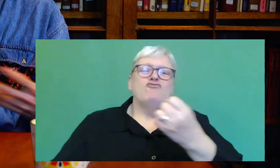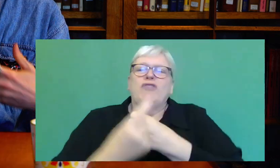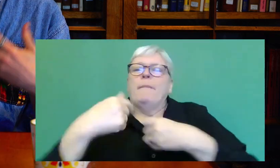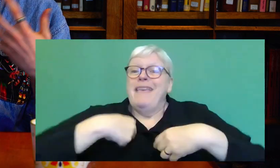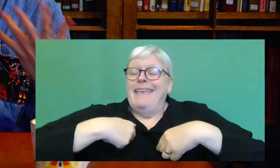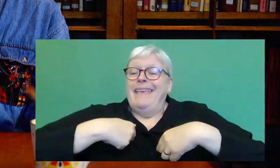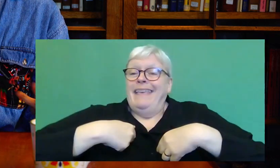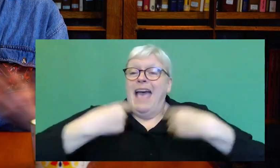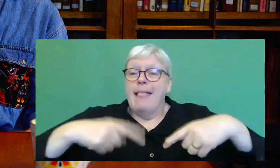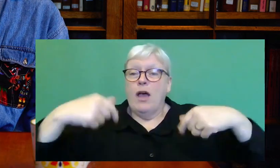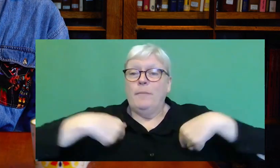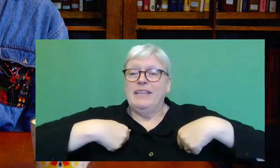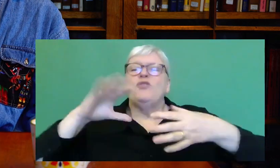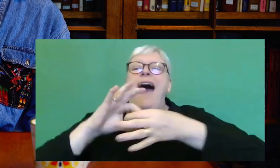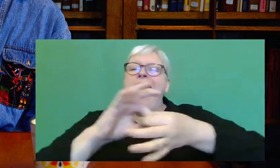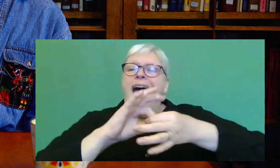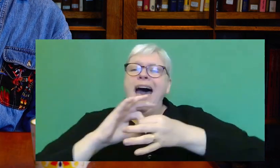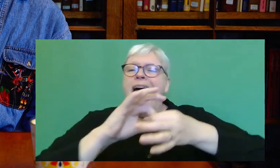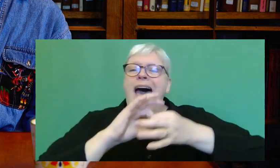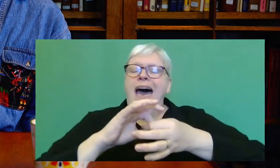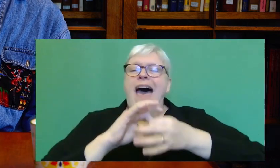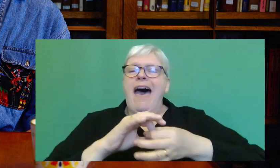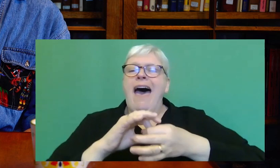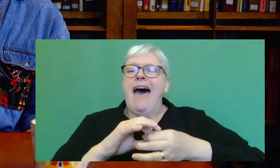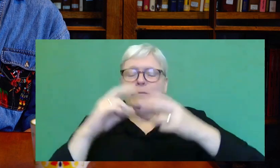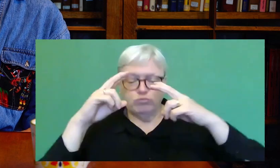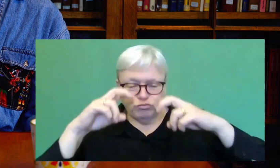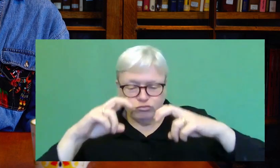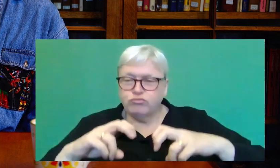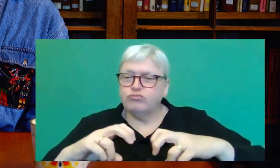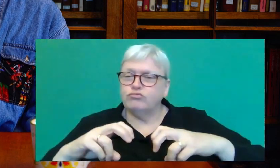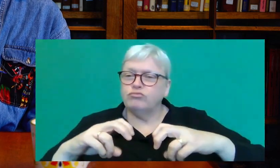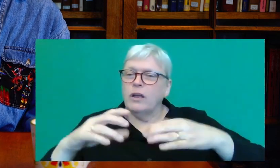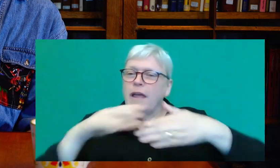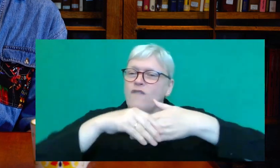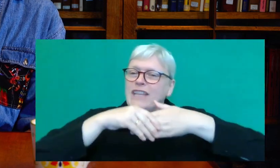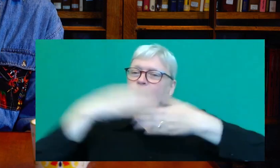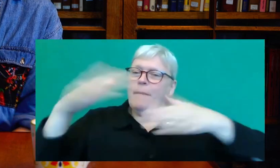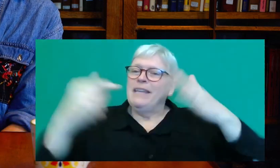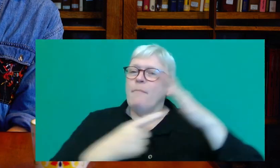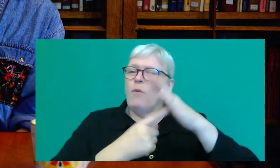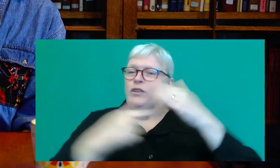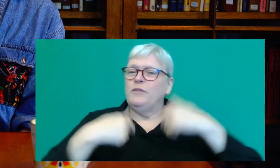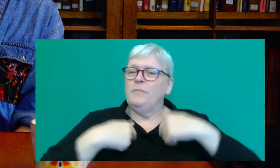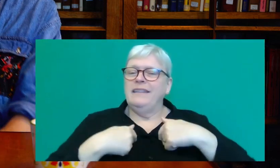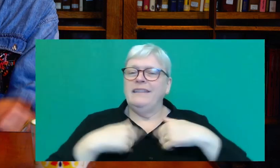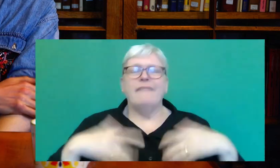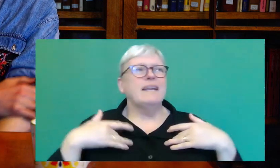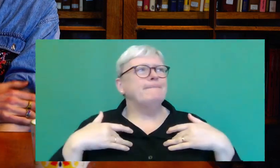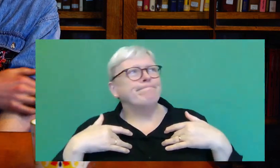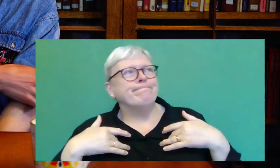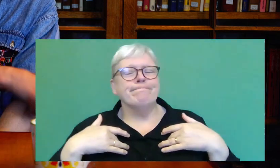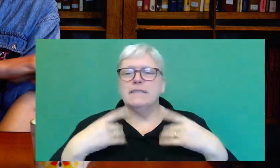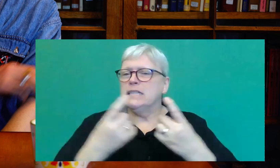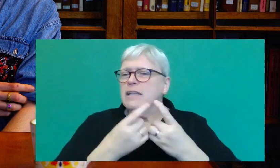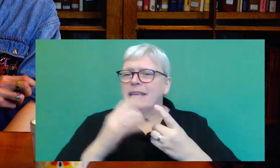relate to or delve into a friendship which has been important to me. So it was whether I felt there was a gesture in it, there was something reaching outwards. I